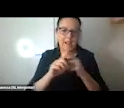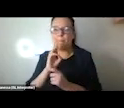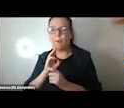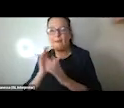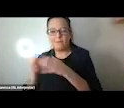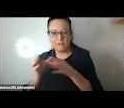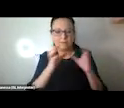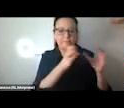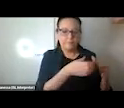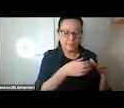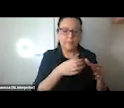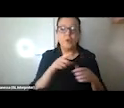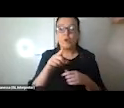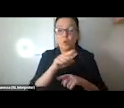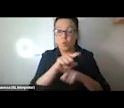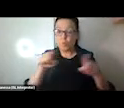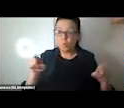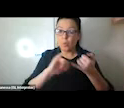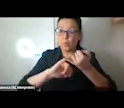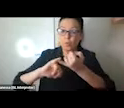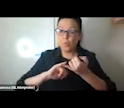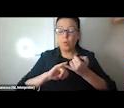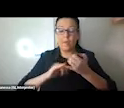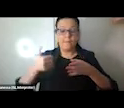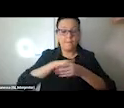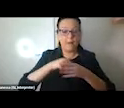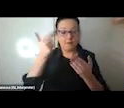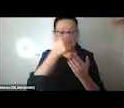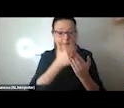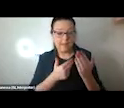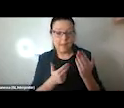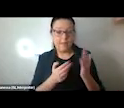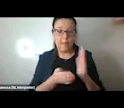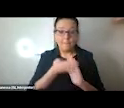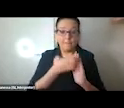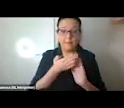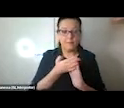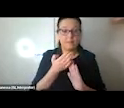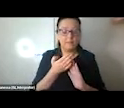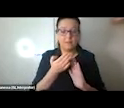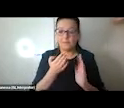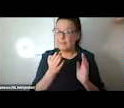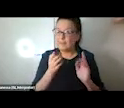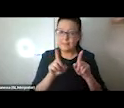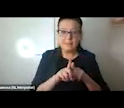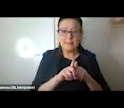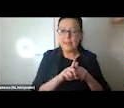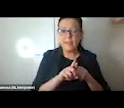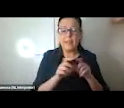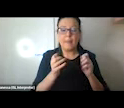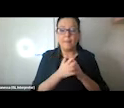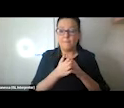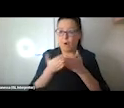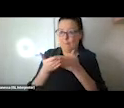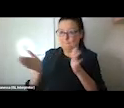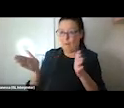involved in designing and procuring commercial buildings, but that equally applies in the area of private housing and indeed public